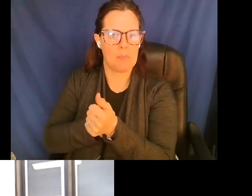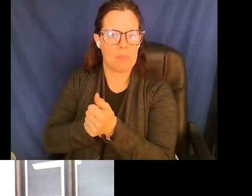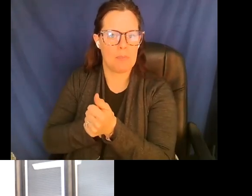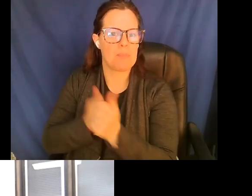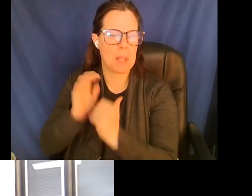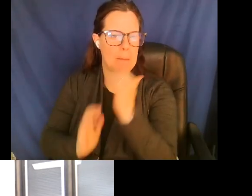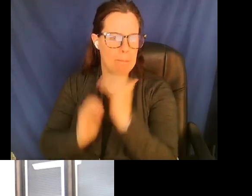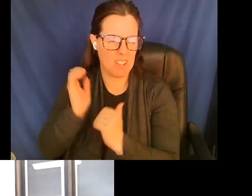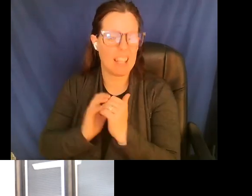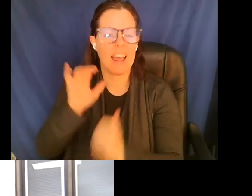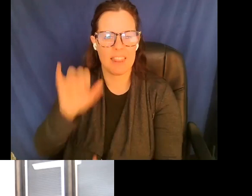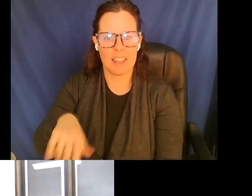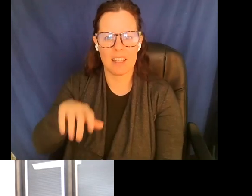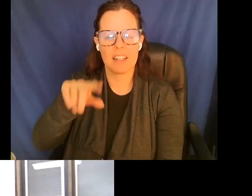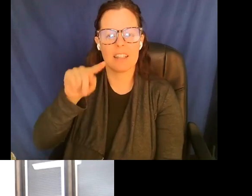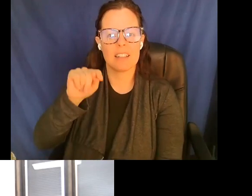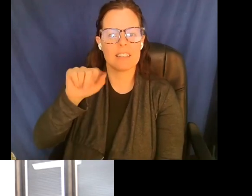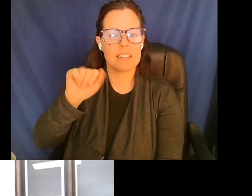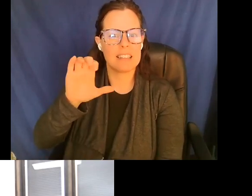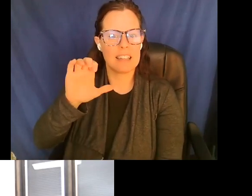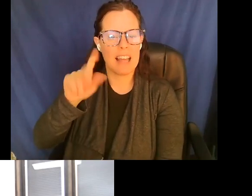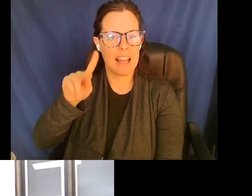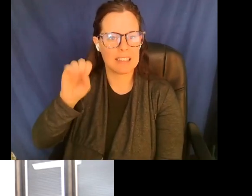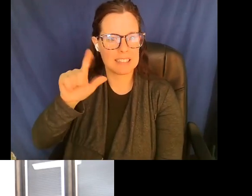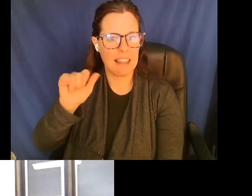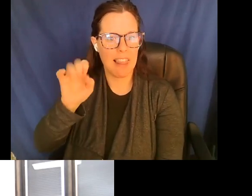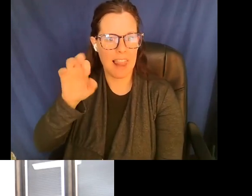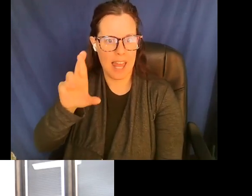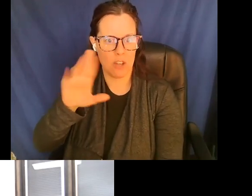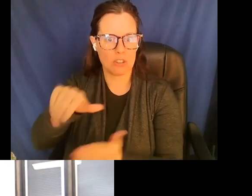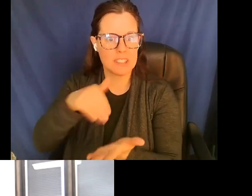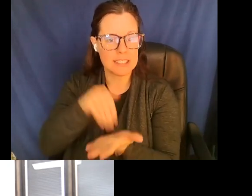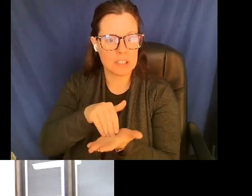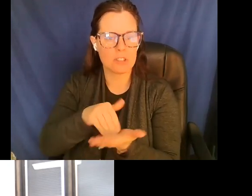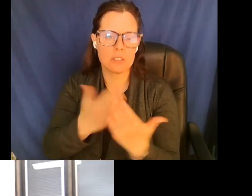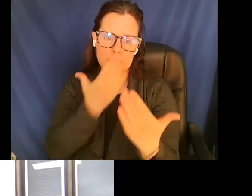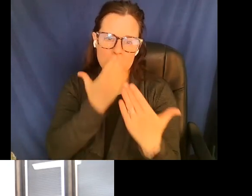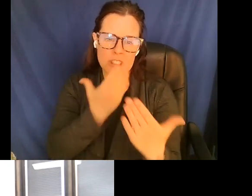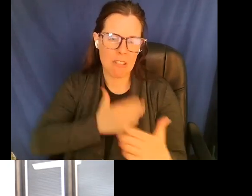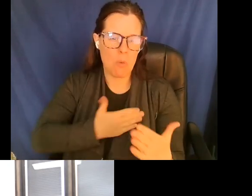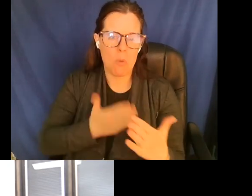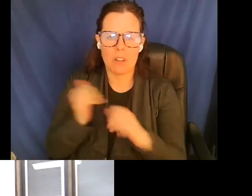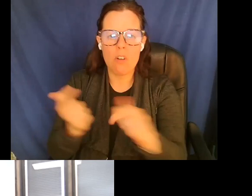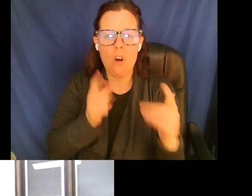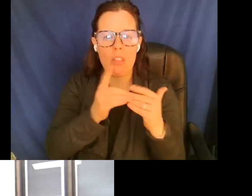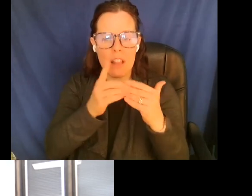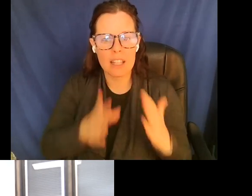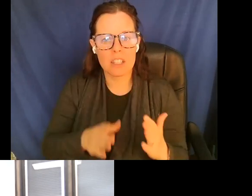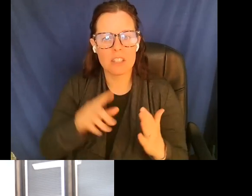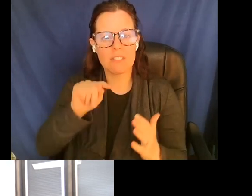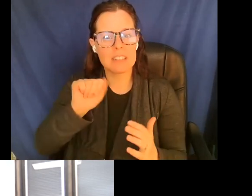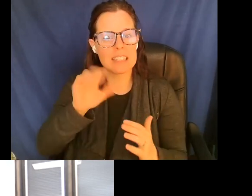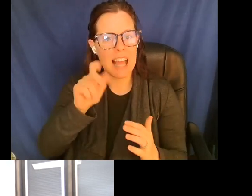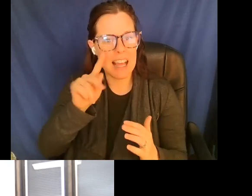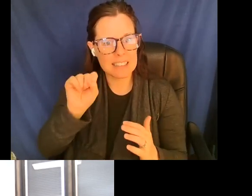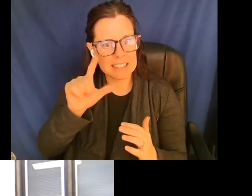building, which is the Tax Slayer Center. We appreciate the willingness of all the leaders of the Tax Slayer Center, the